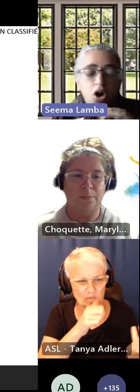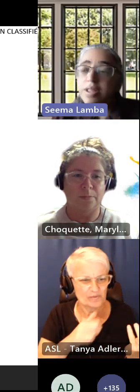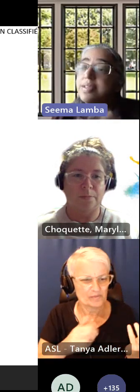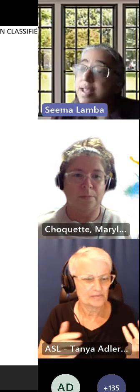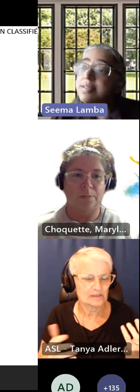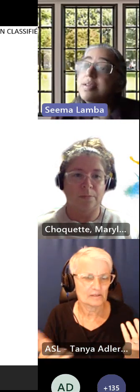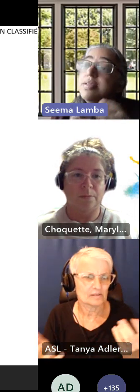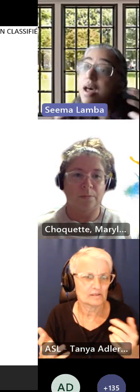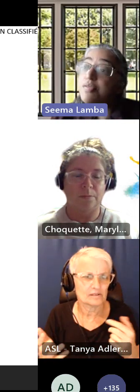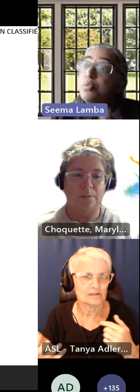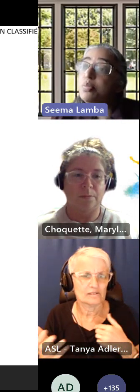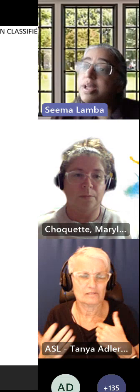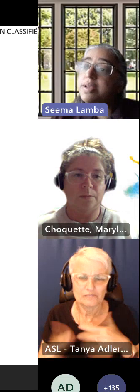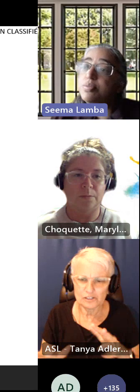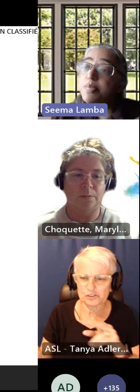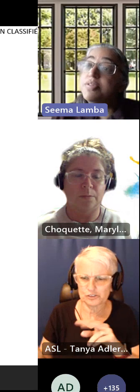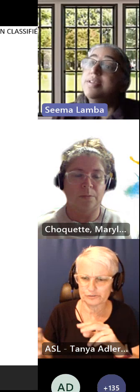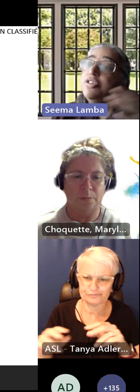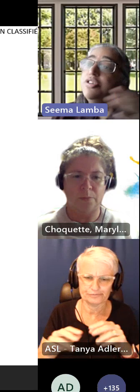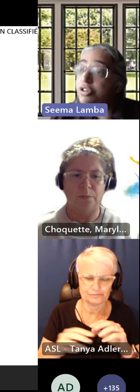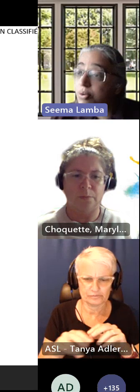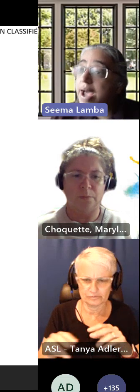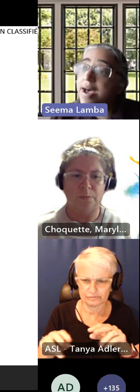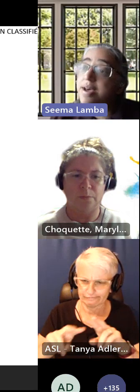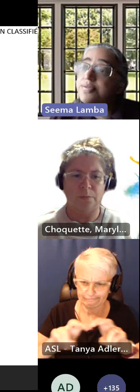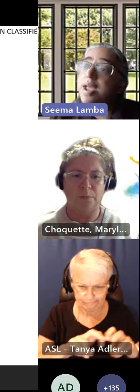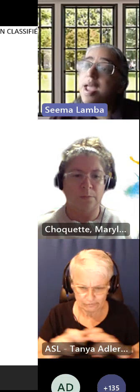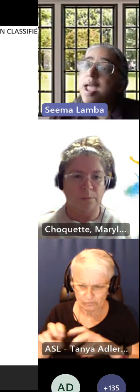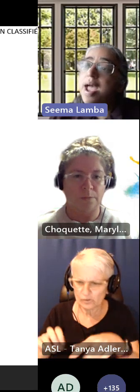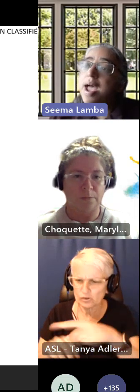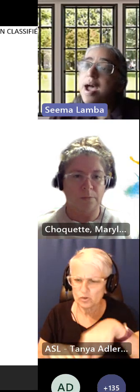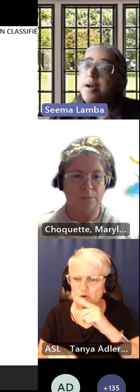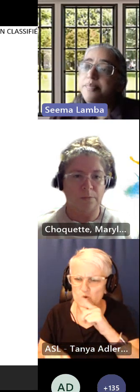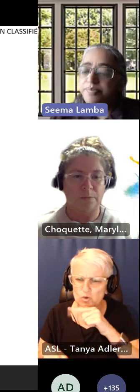if you want to call it a census of the workplace representation you have